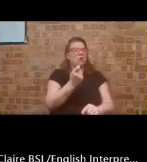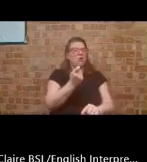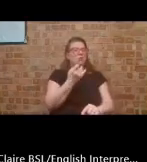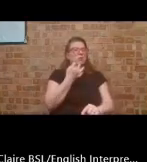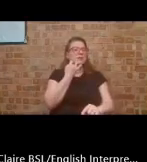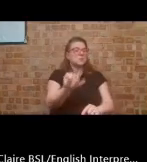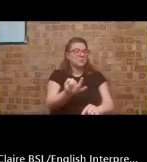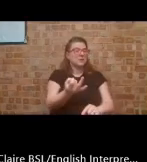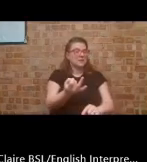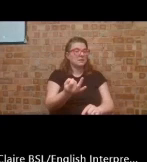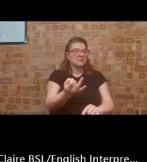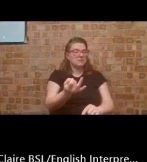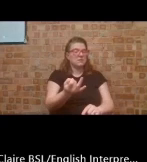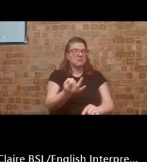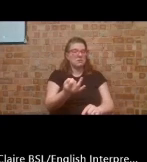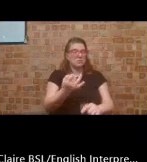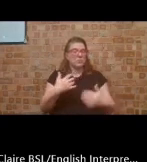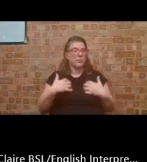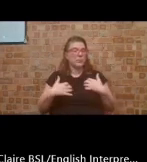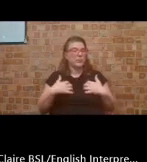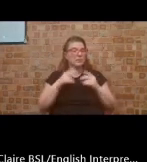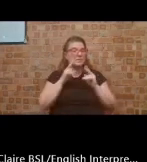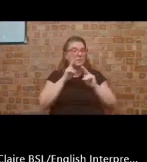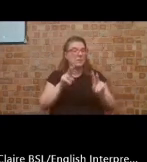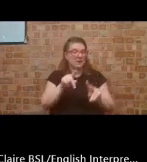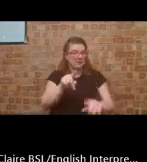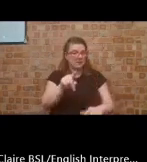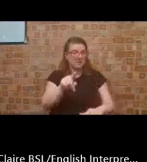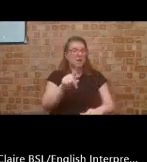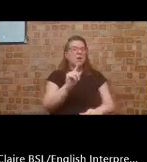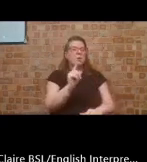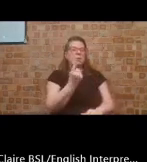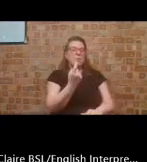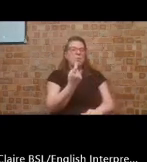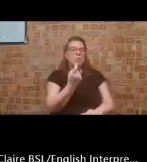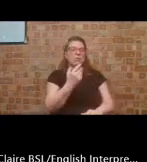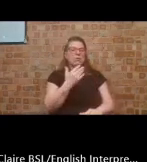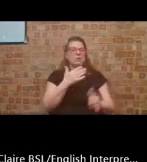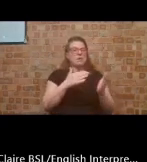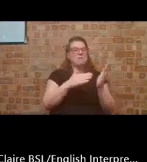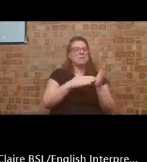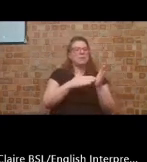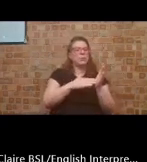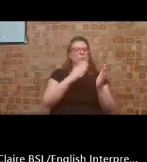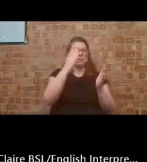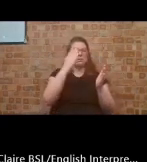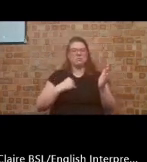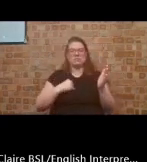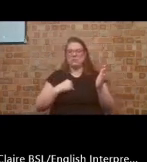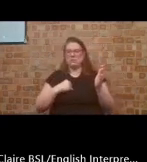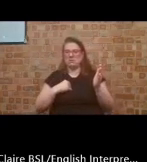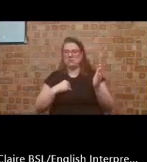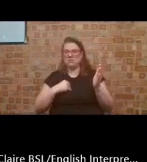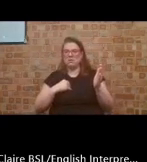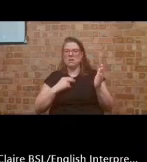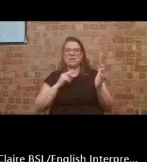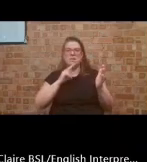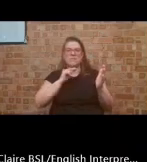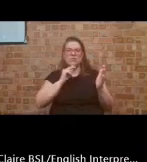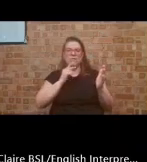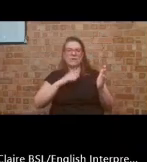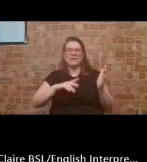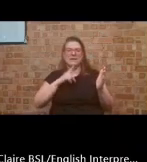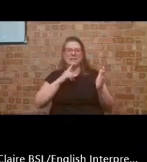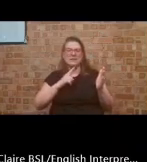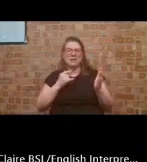today. So yeah, we look forward to seeing you then. And then just one final thing, Matthew, we've had a note from Daniel, the voice. He's a little sad